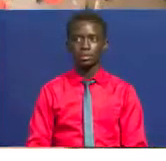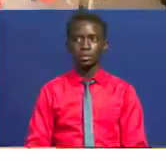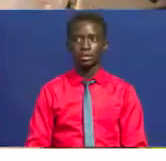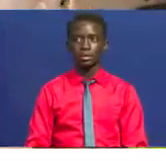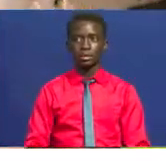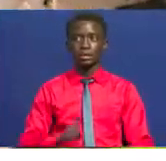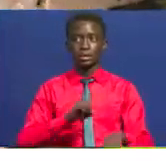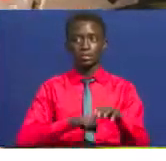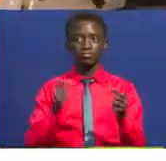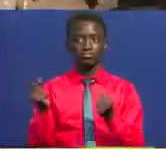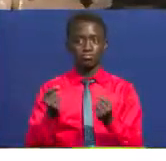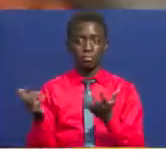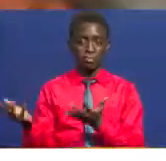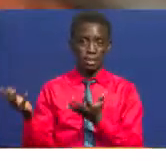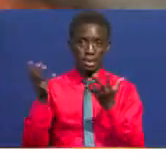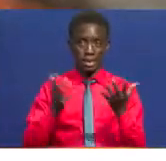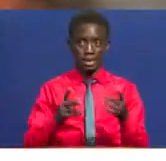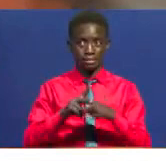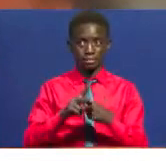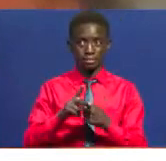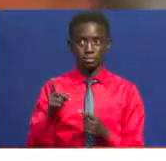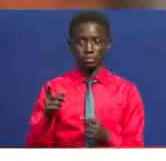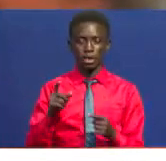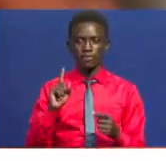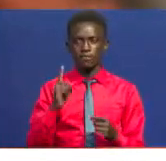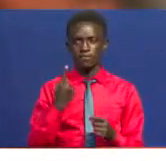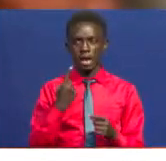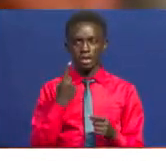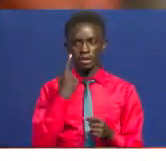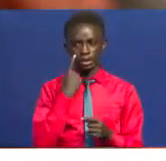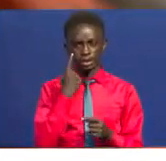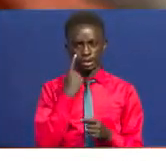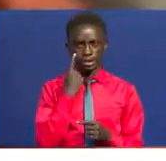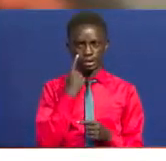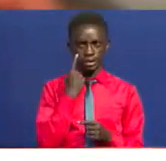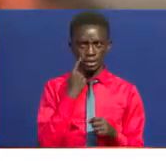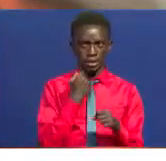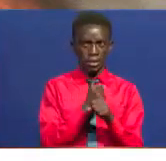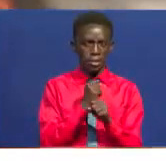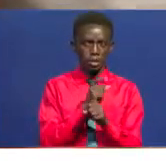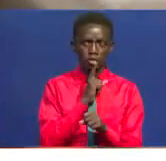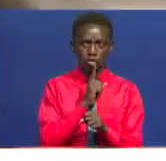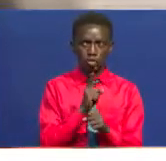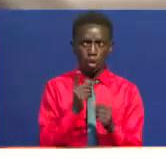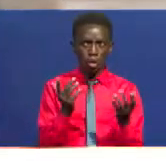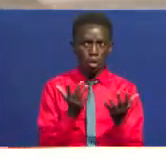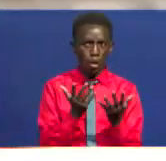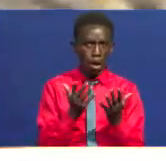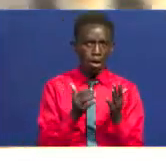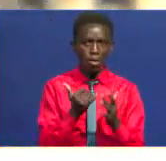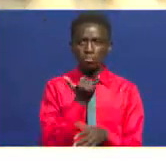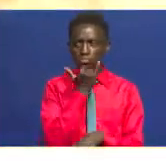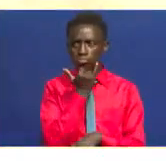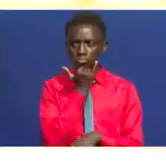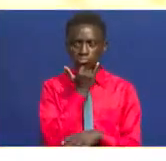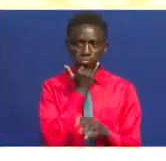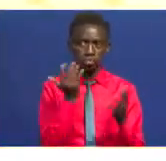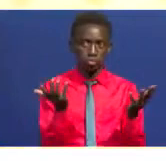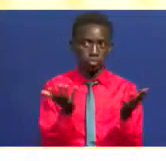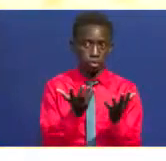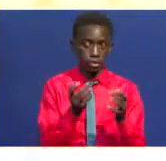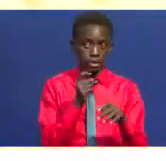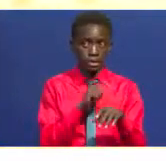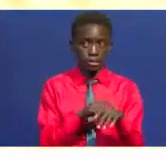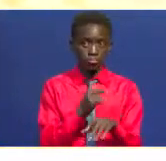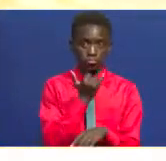Once a vehicle arrives at the garage, a diagnosis is done to establish the faulty modules in the hybrid battery pack. Once the